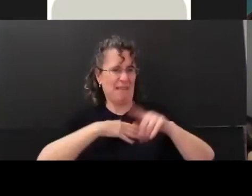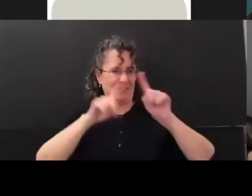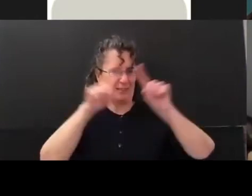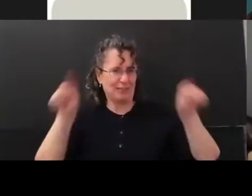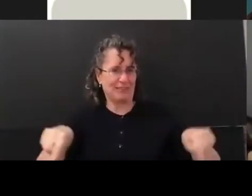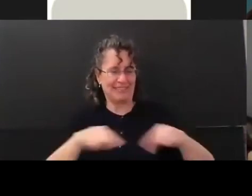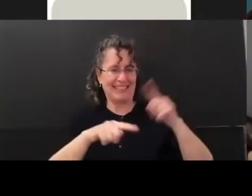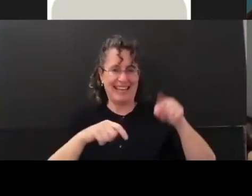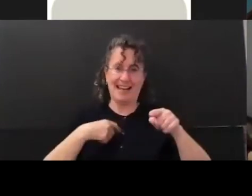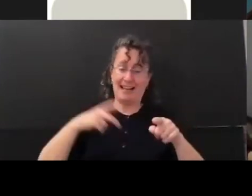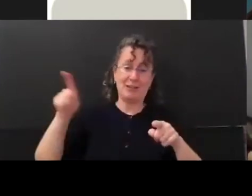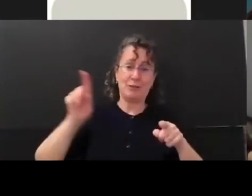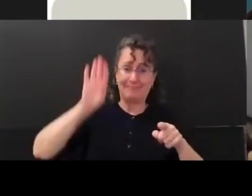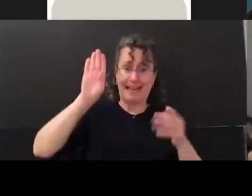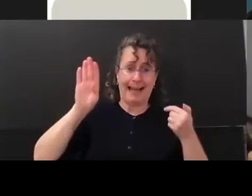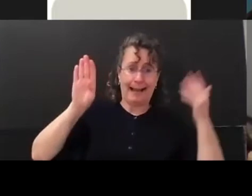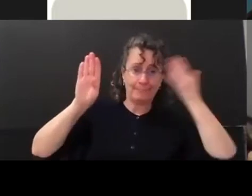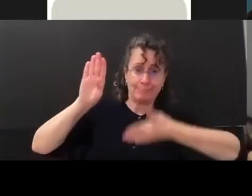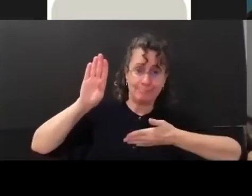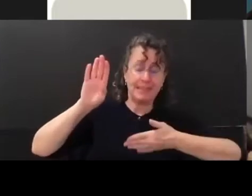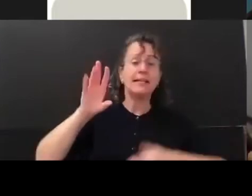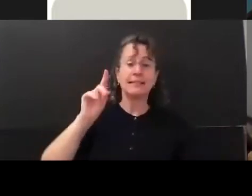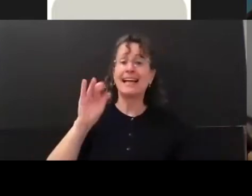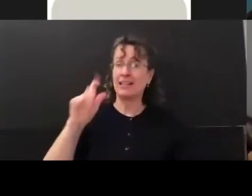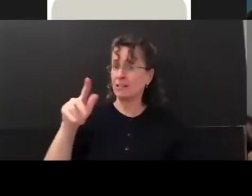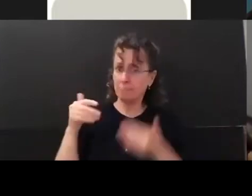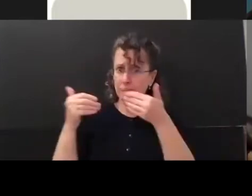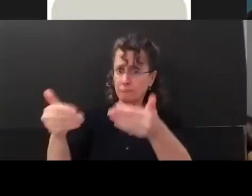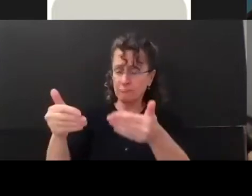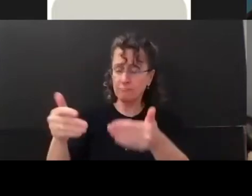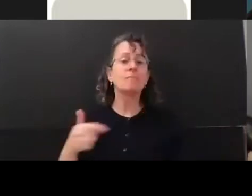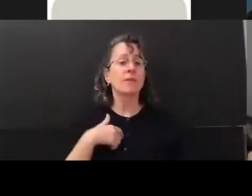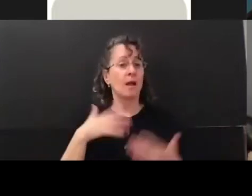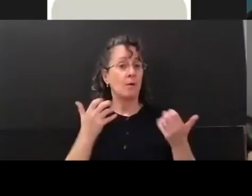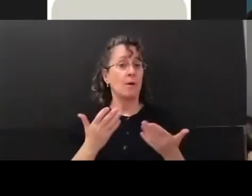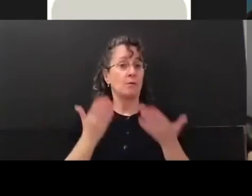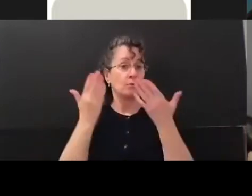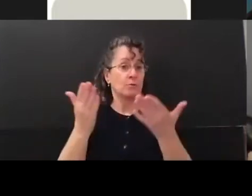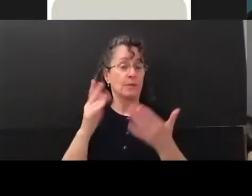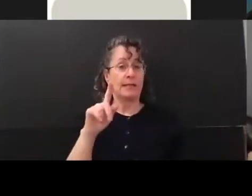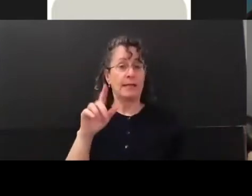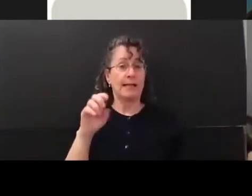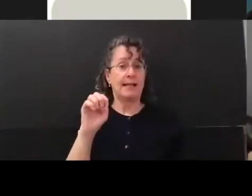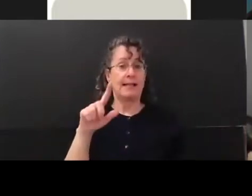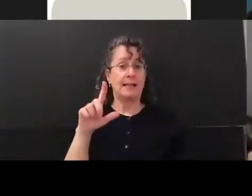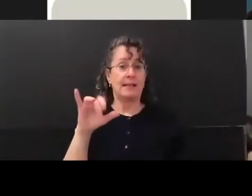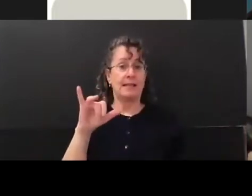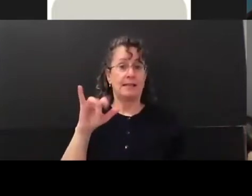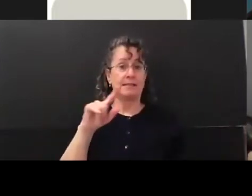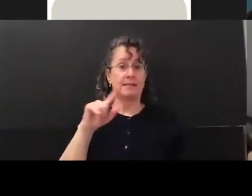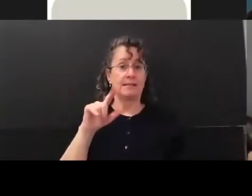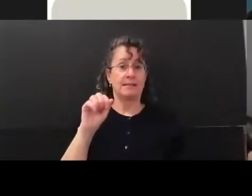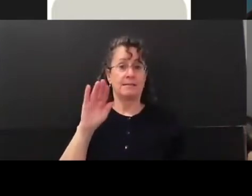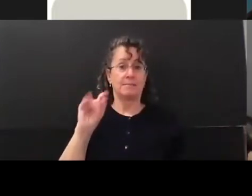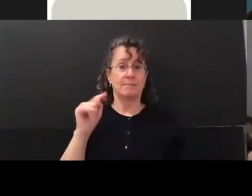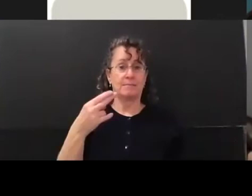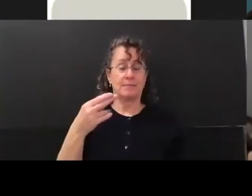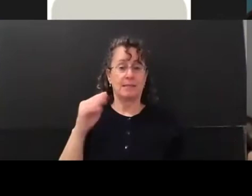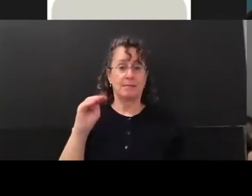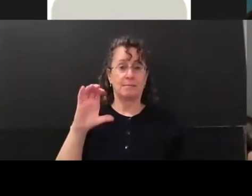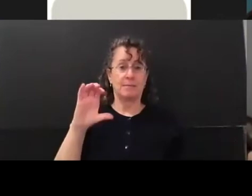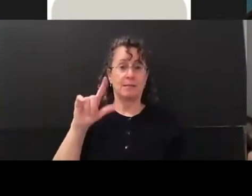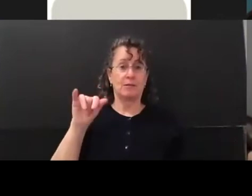So Daniel, go ahead. I would like to nominate Elizabeth McLaughlin Thank you. Sorry. See, I've already messed for up. vice